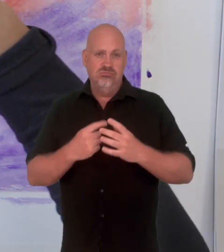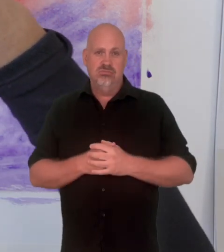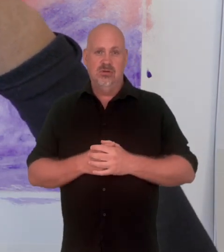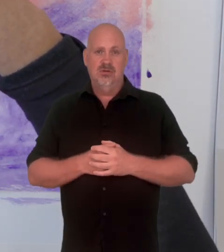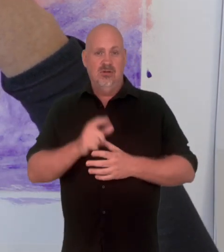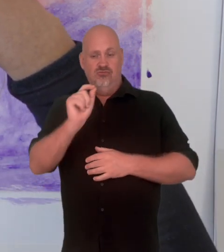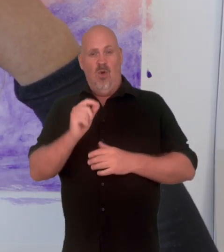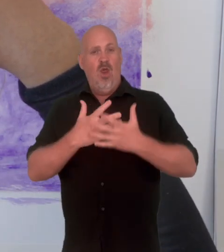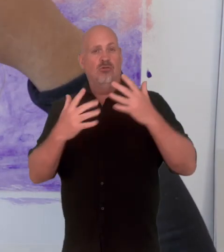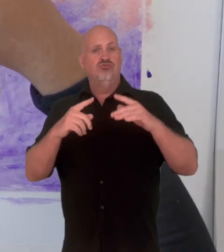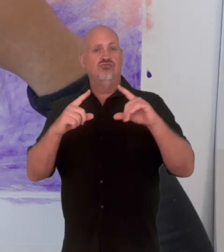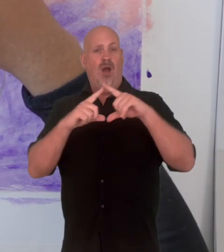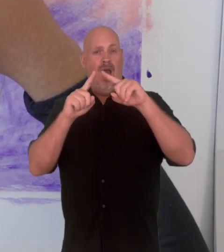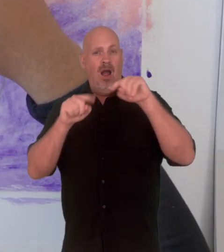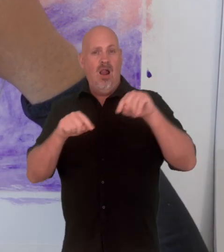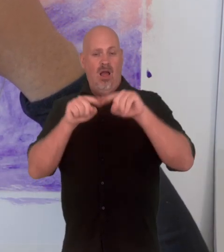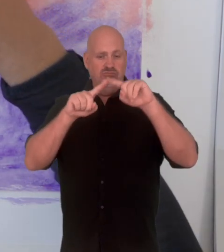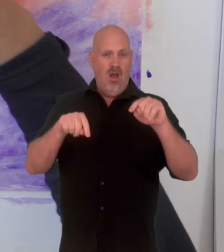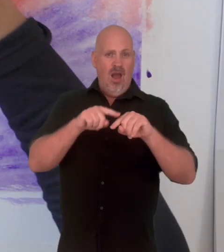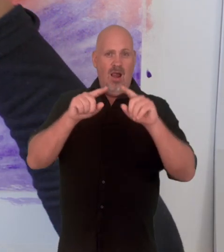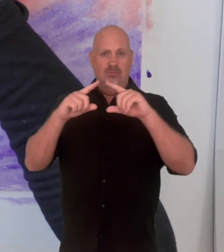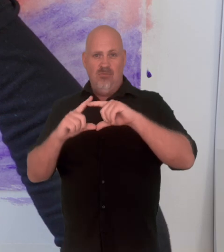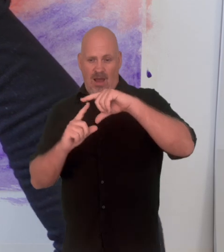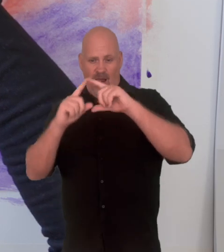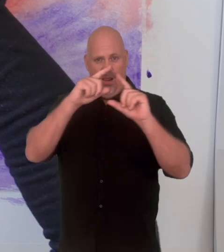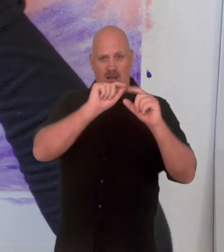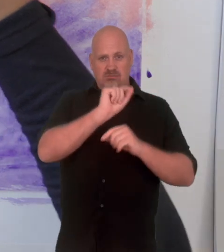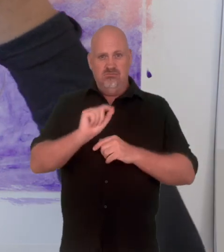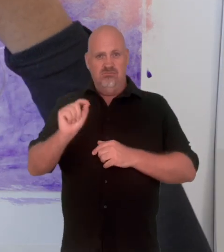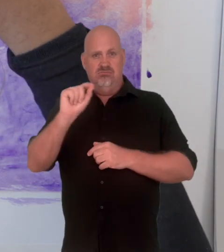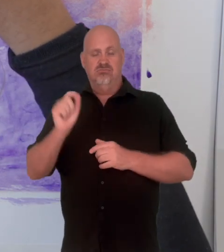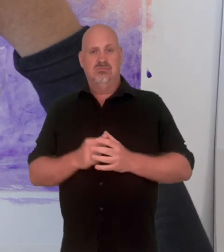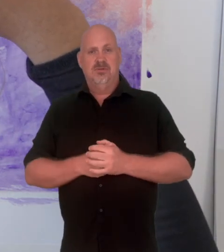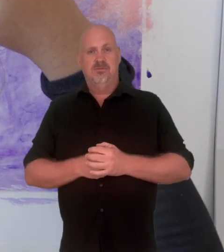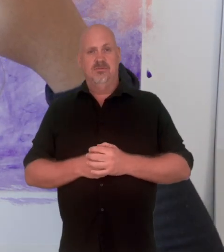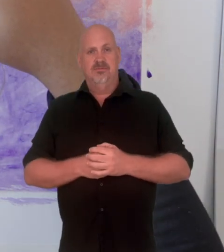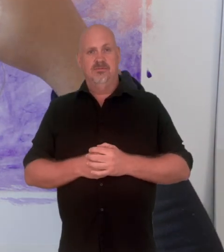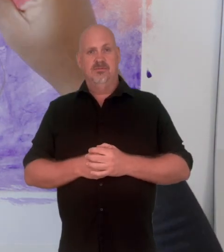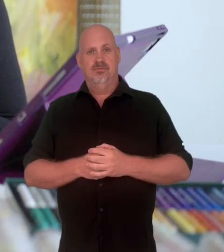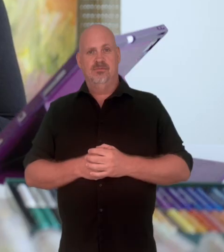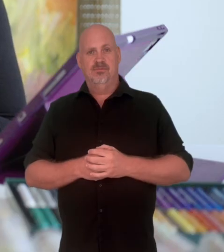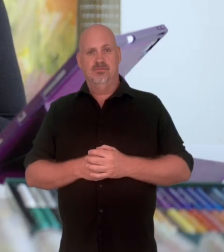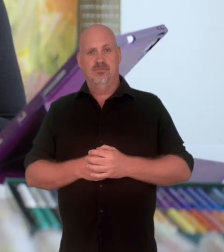There's like a blue one just there, an orange.